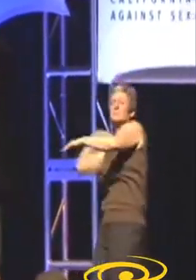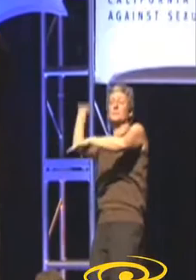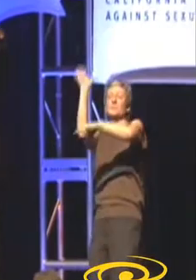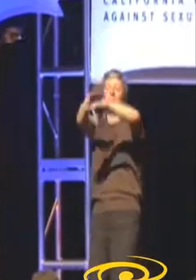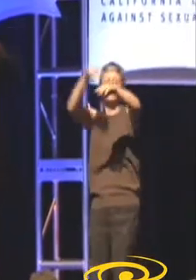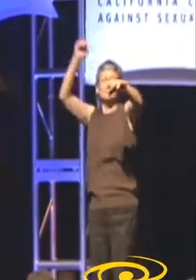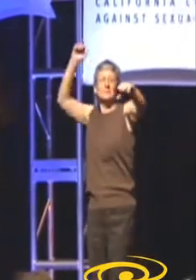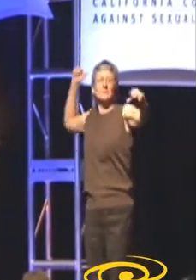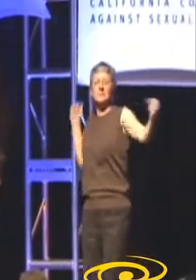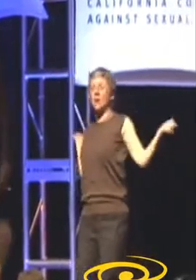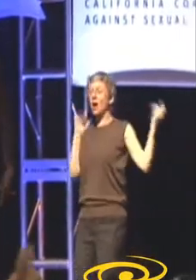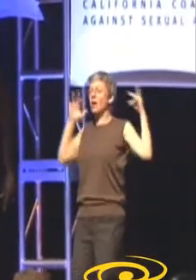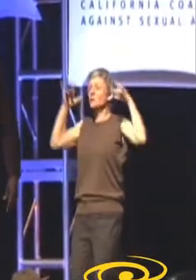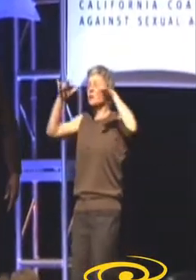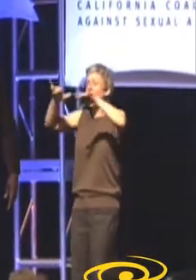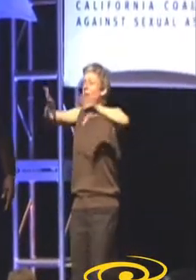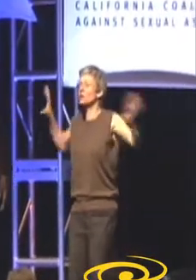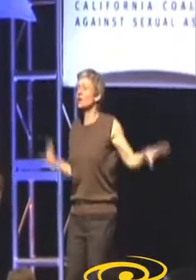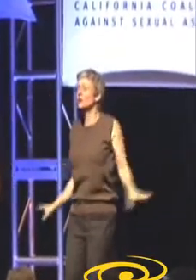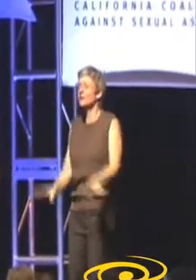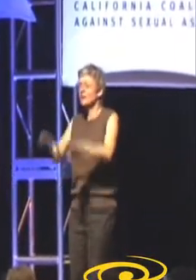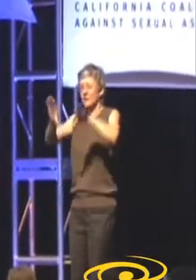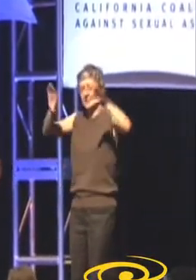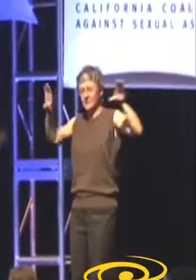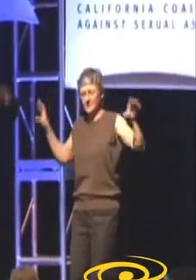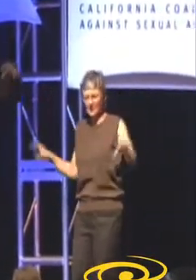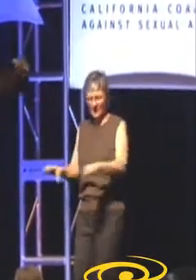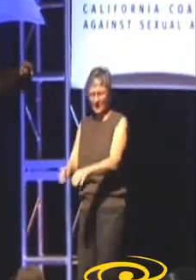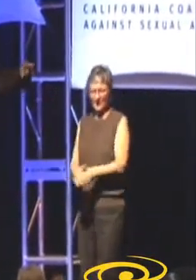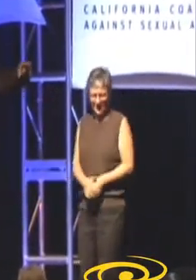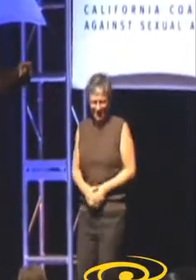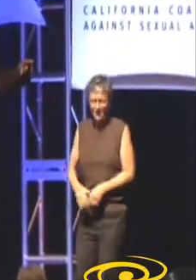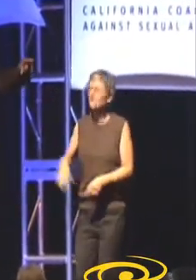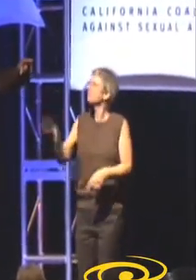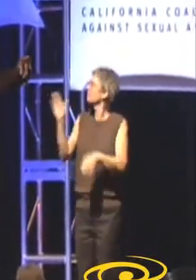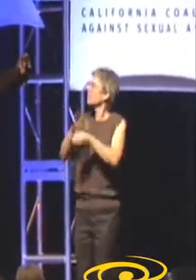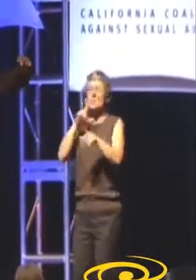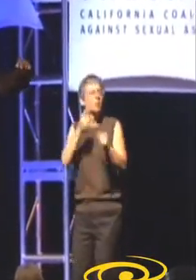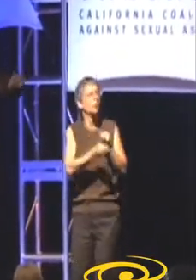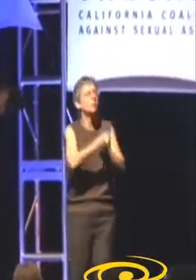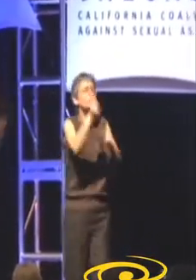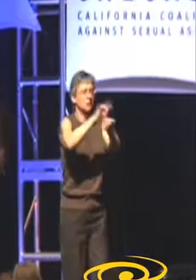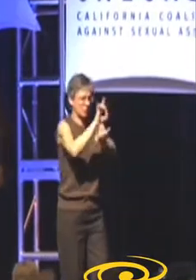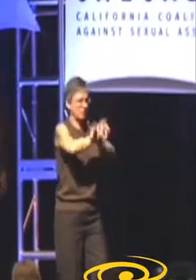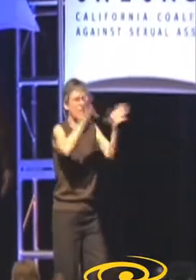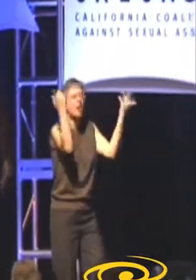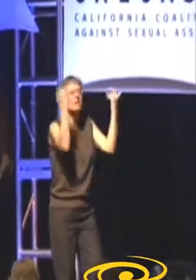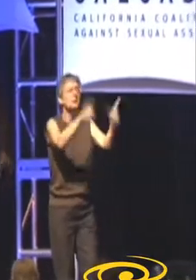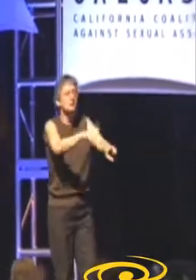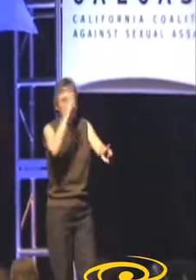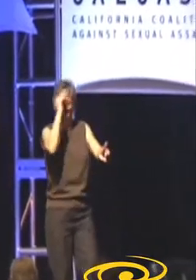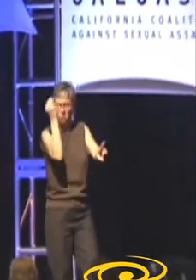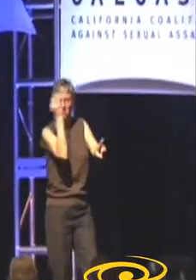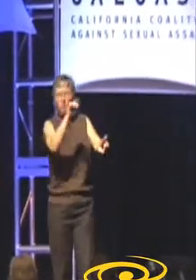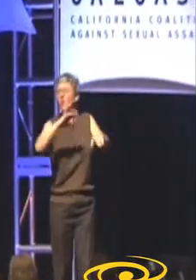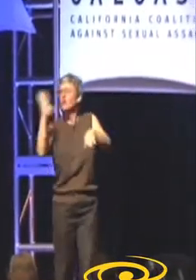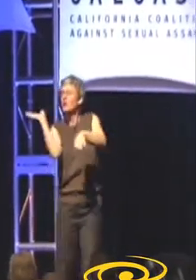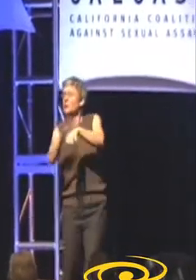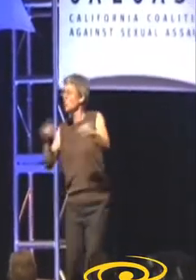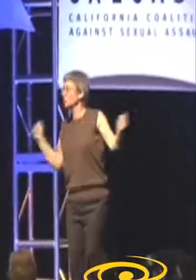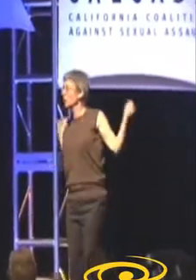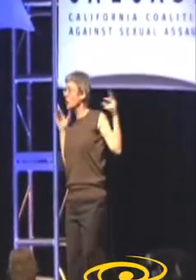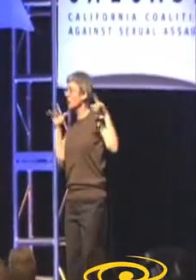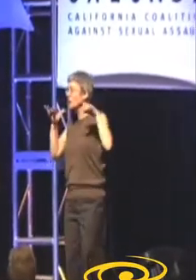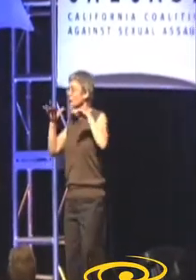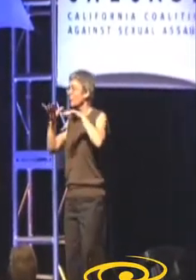Atey. This is a call to action. We're going to eliminate this violence. Atey. This is a call